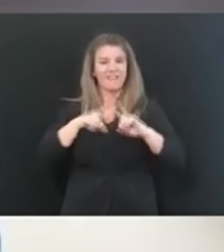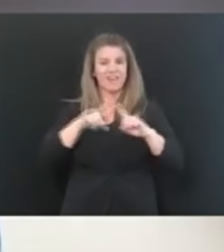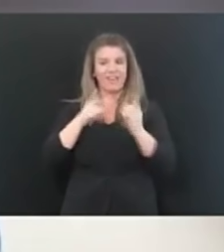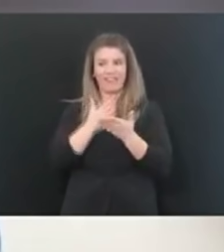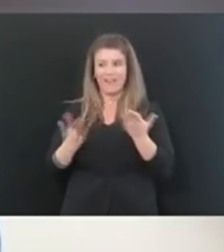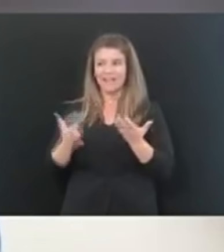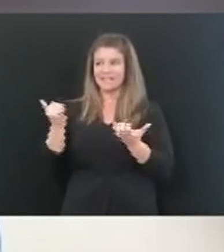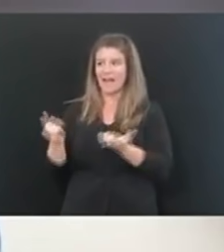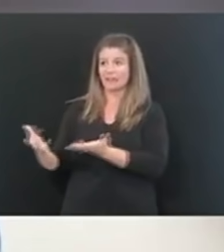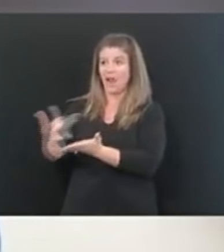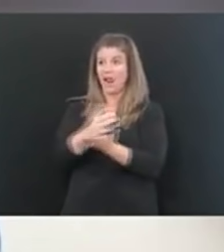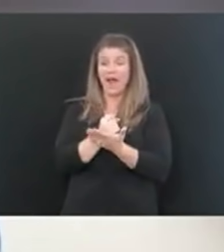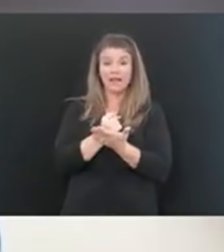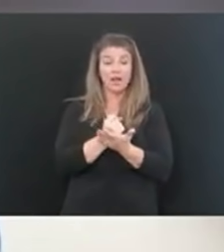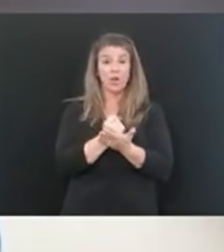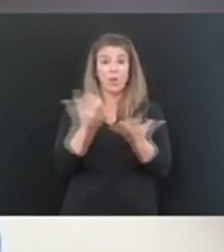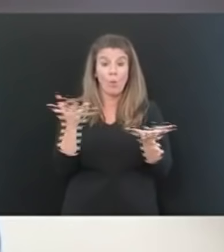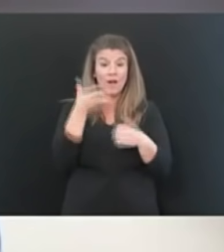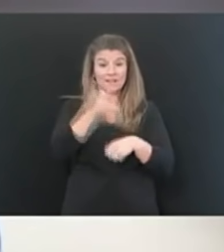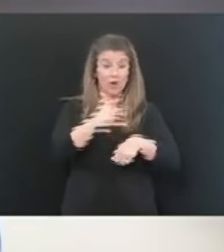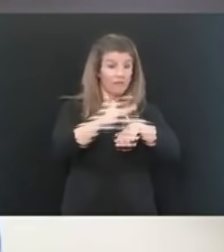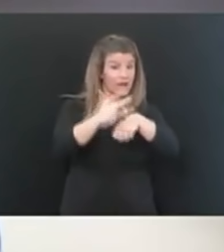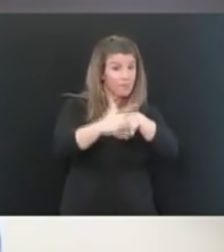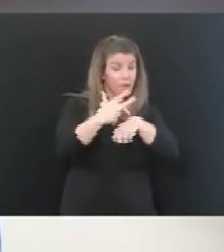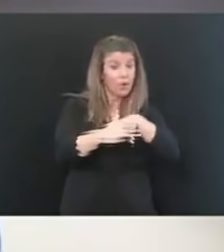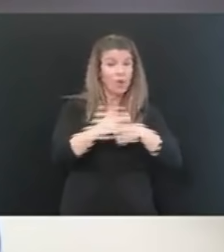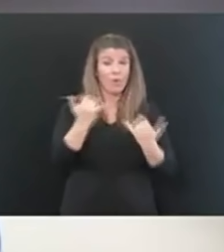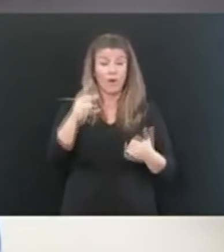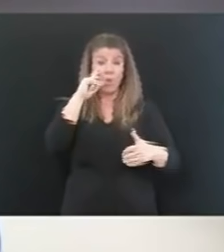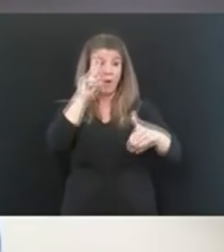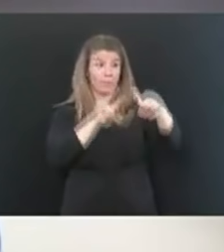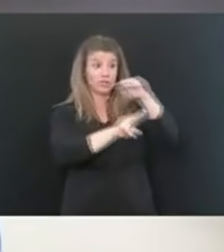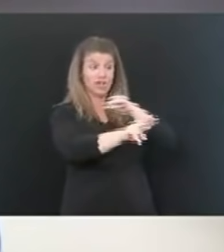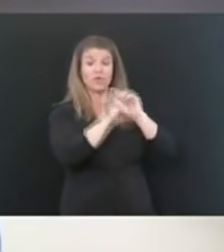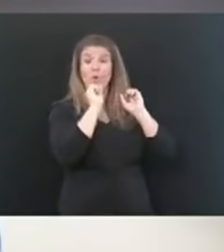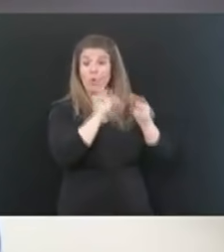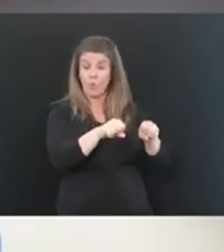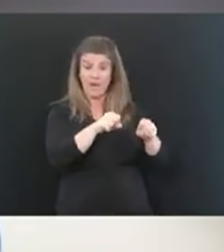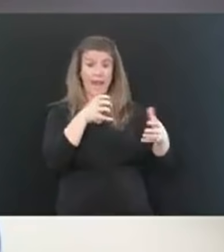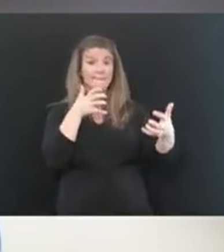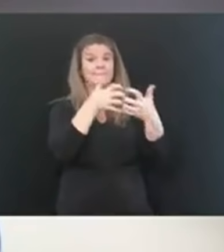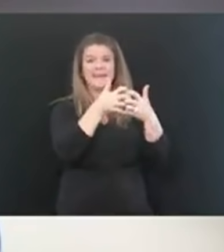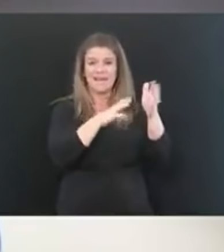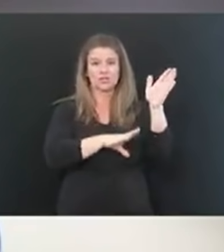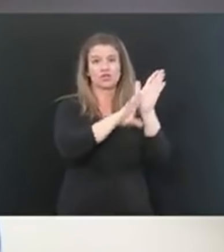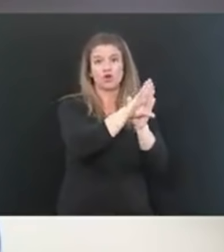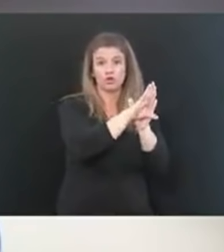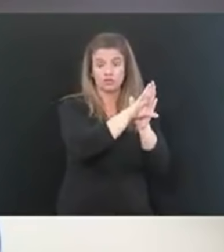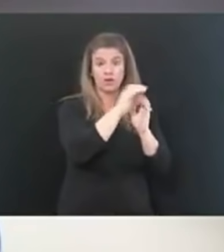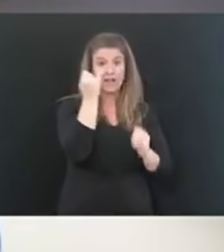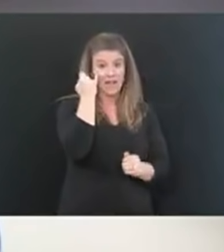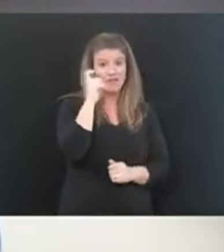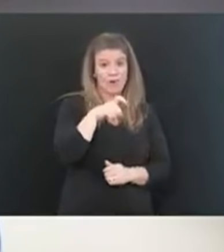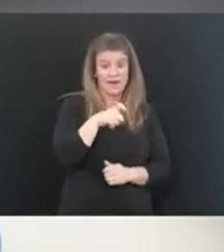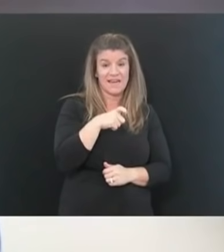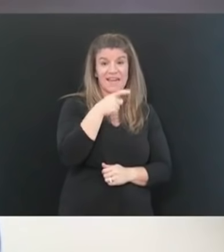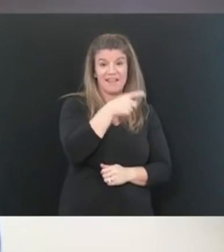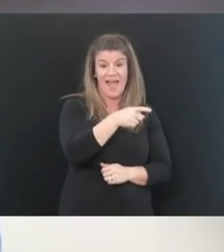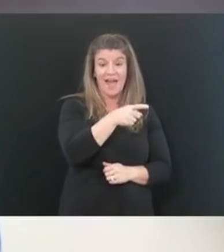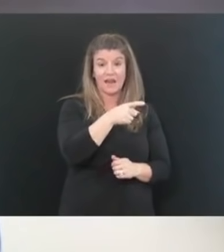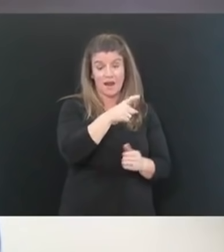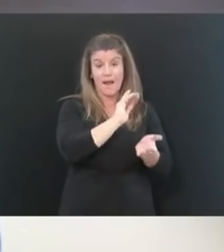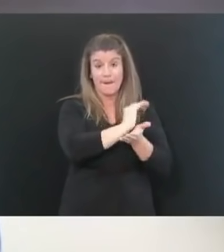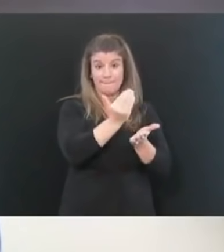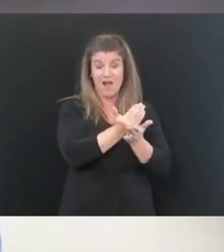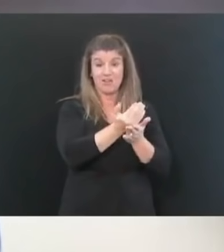in and what we have available. We have projected that we can meet a surge should we need that amount for